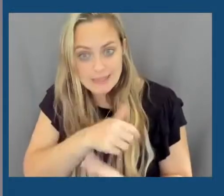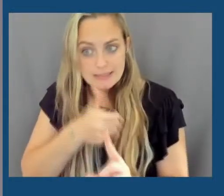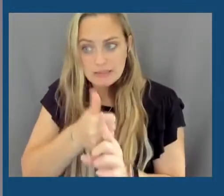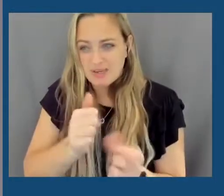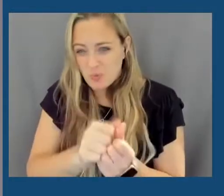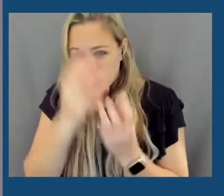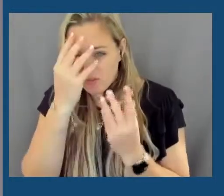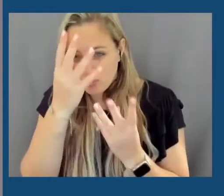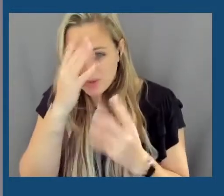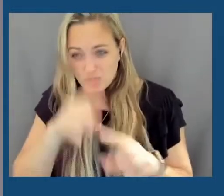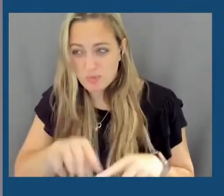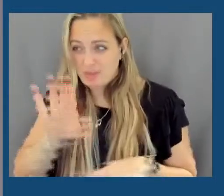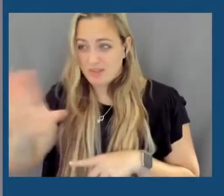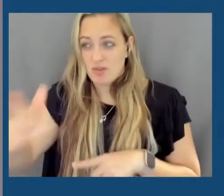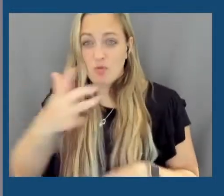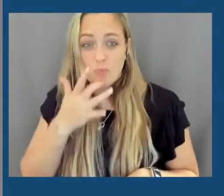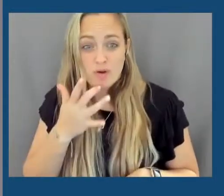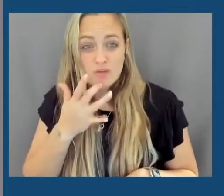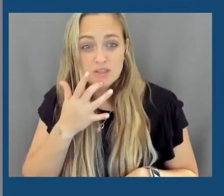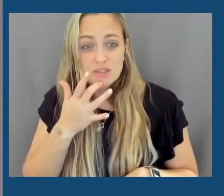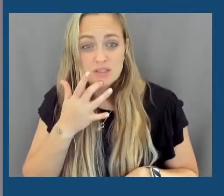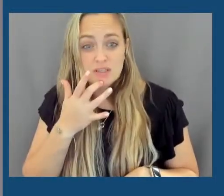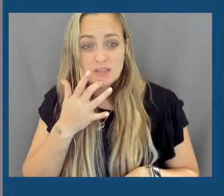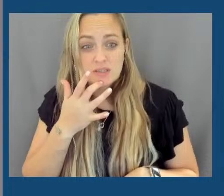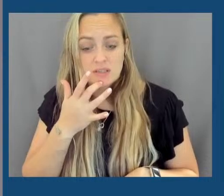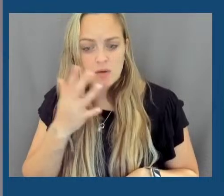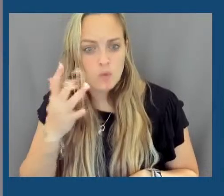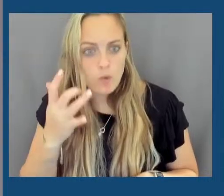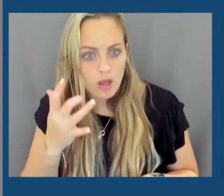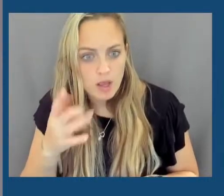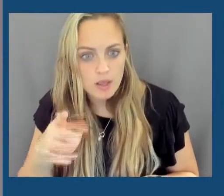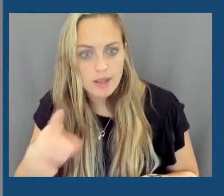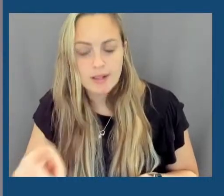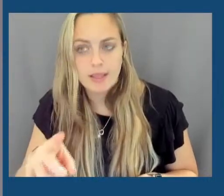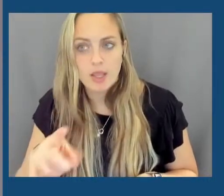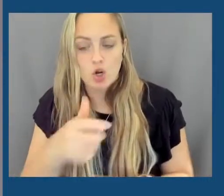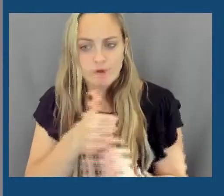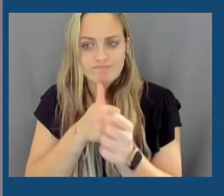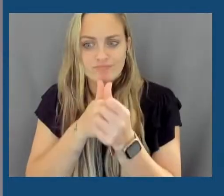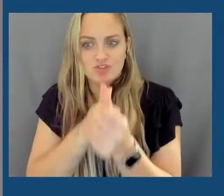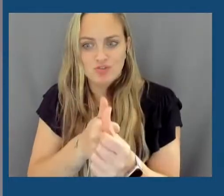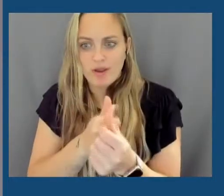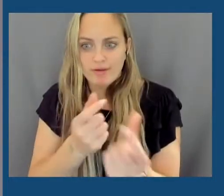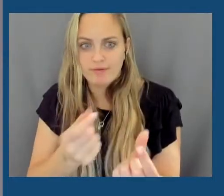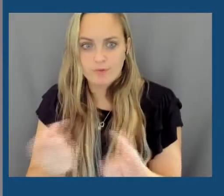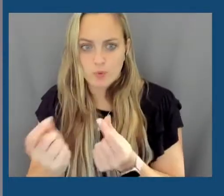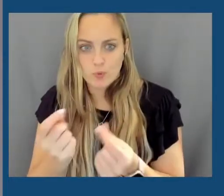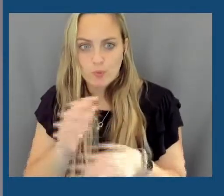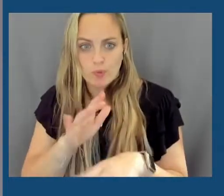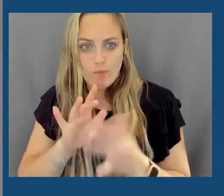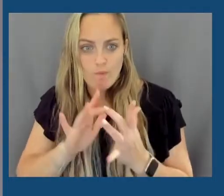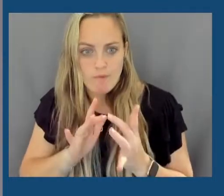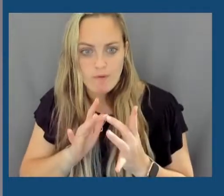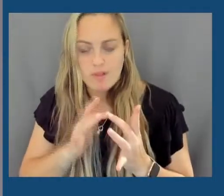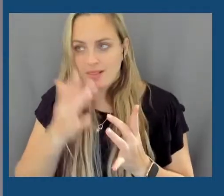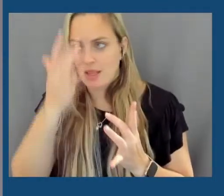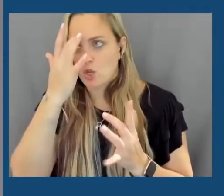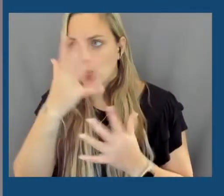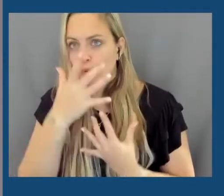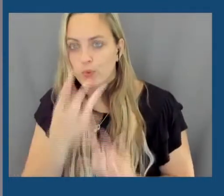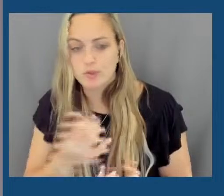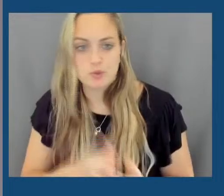that's based on their preferences. Why? Because they're tracking the kids. They know what their interests